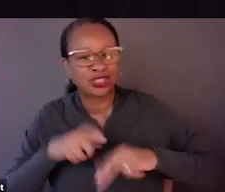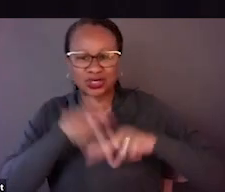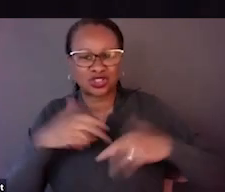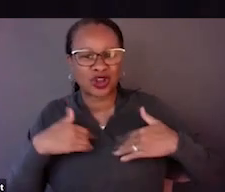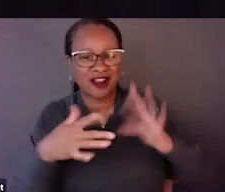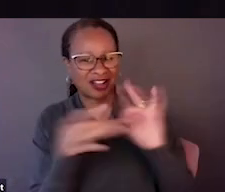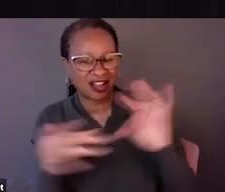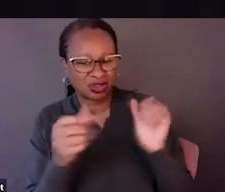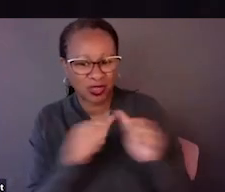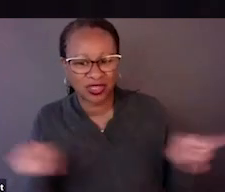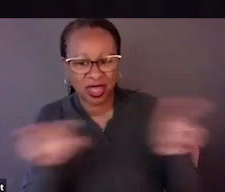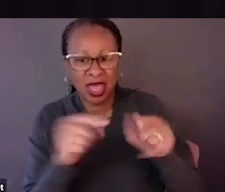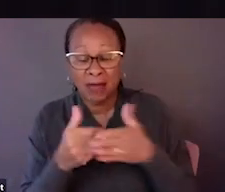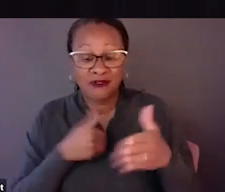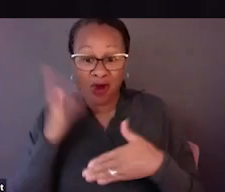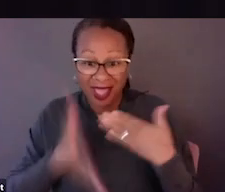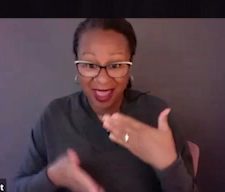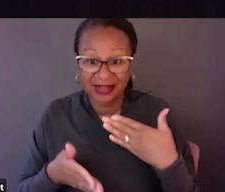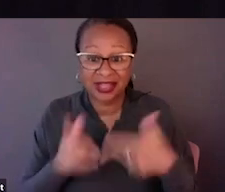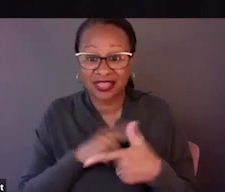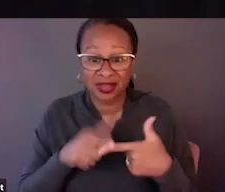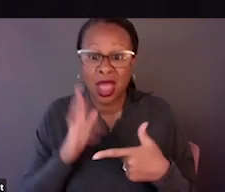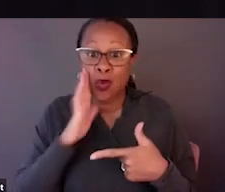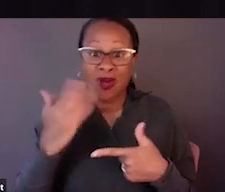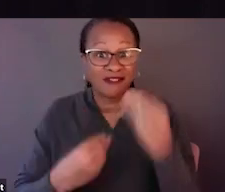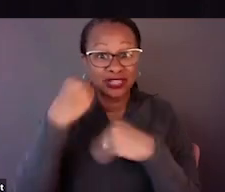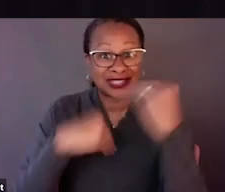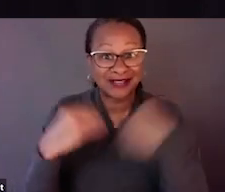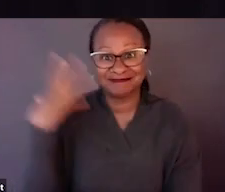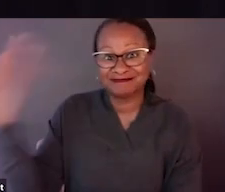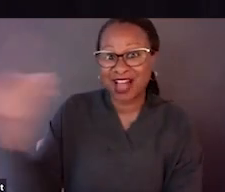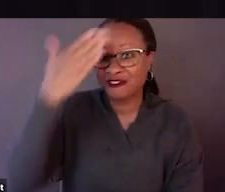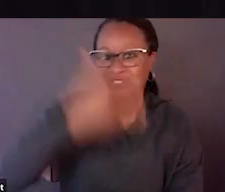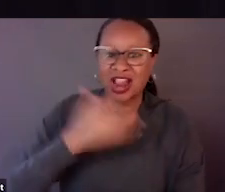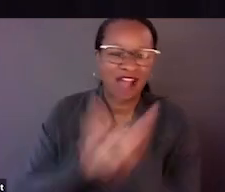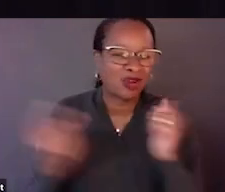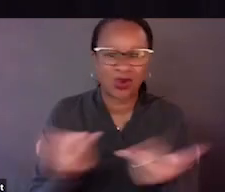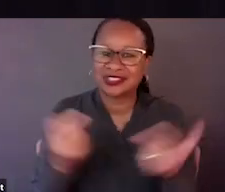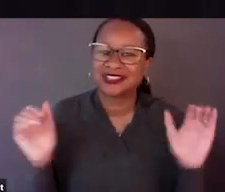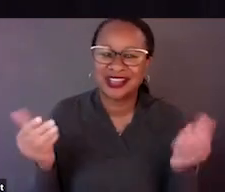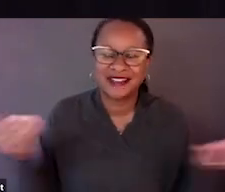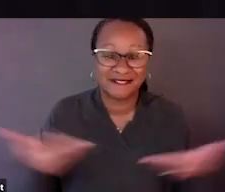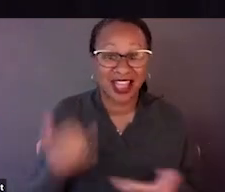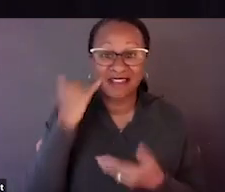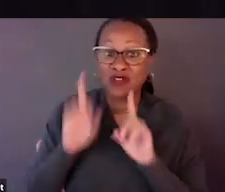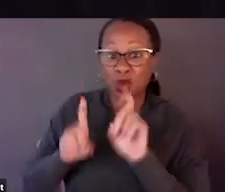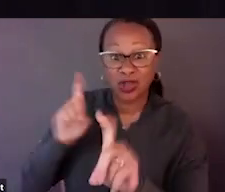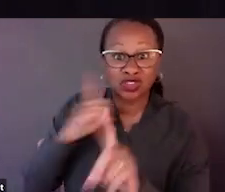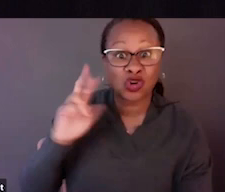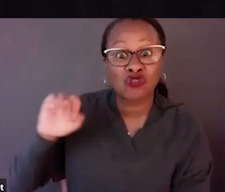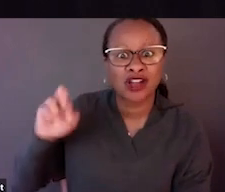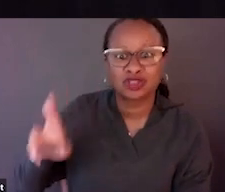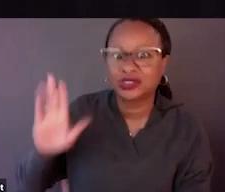this conversation with you. Before I end, though, we're having a reception out front. Everyone is invited. If you have questions for Roger, he will be